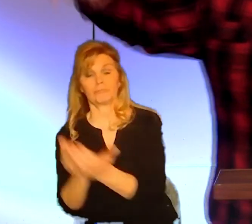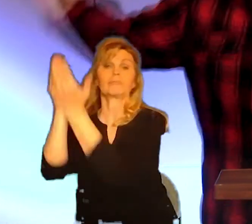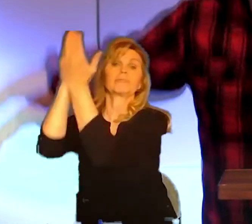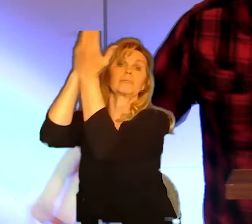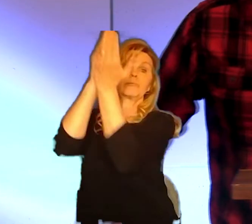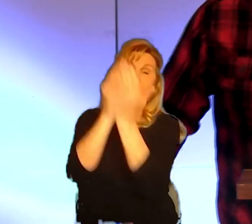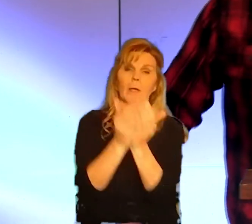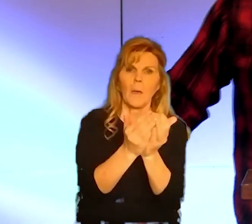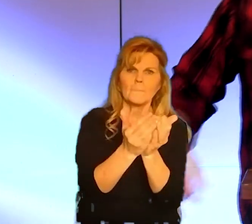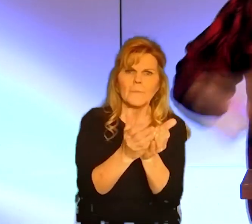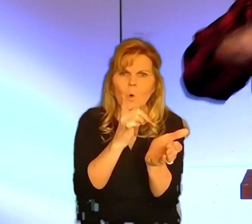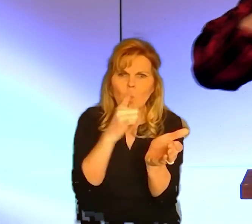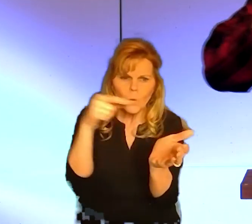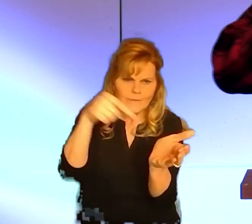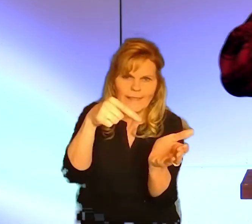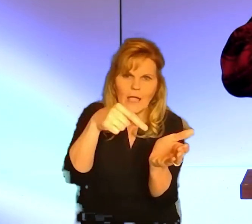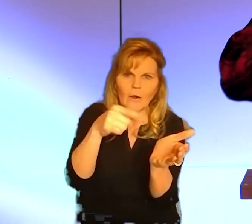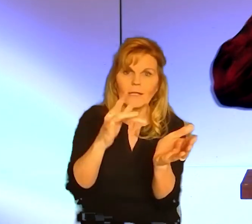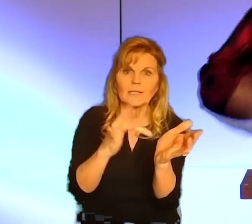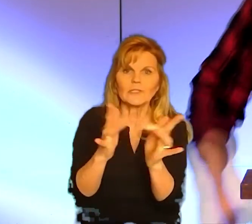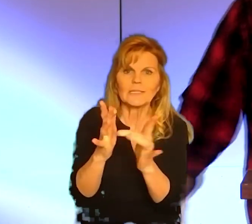and I'm with my crew.